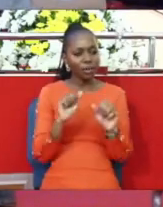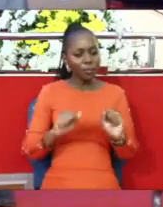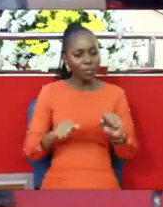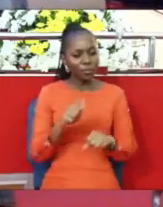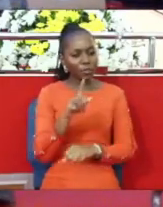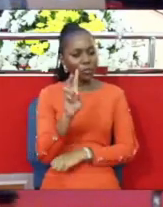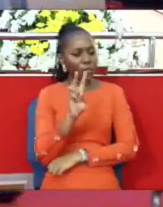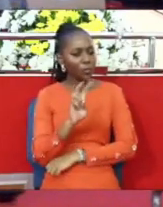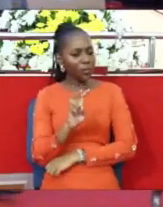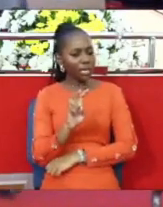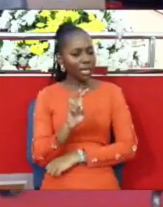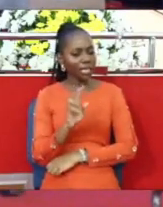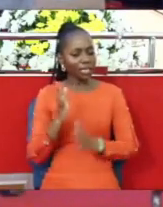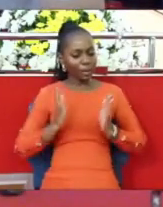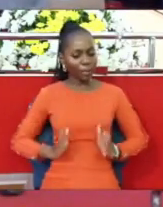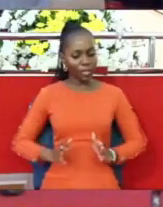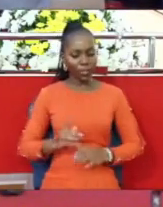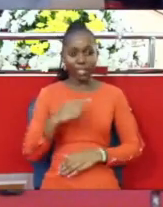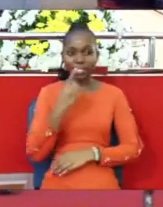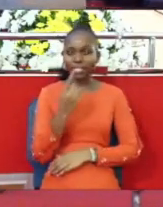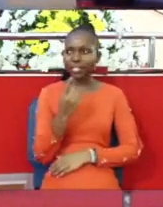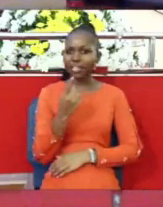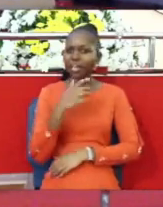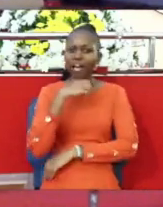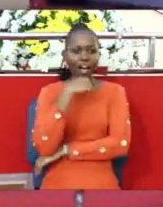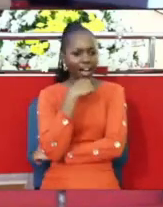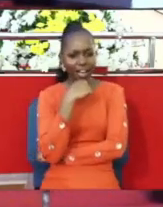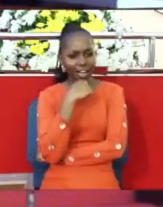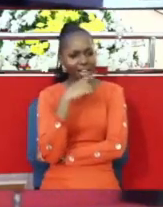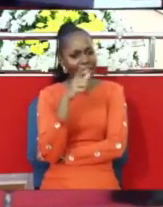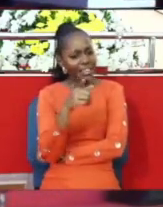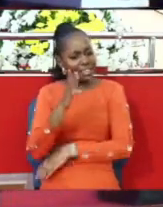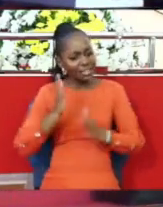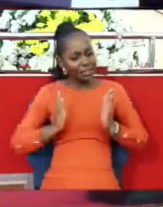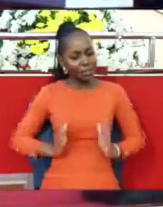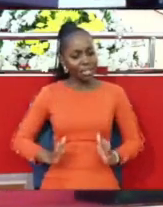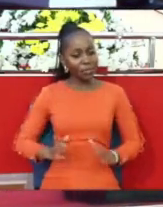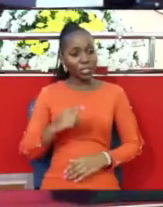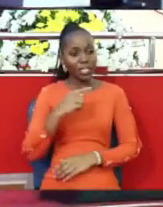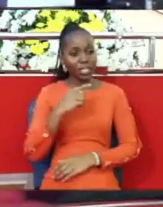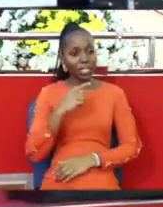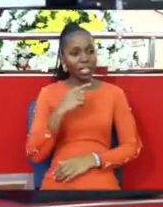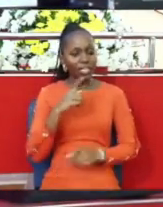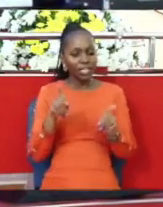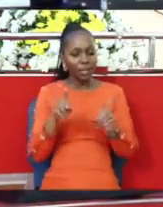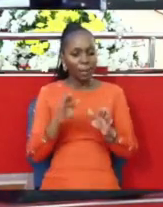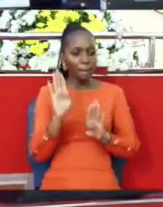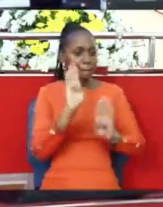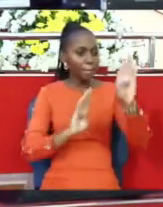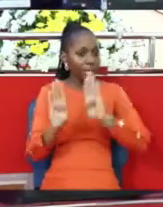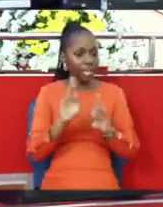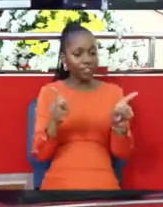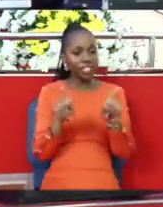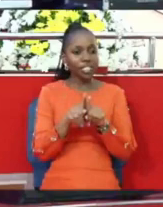je ukamtazama mtu translate kajibu. This very well huyu uli ana mutuo anakaa aliye tajwa